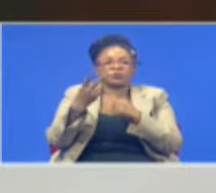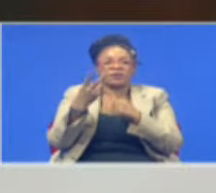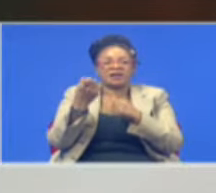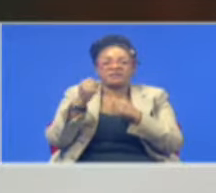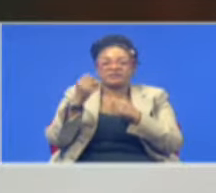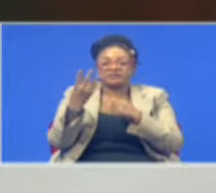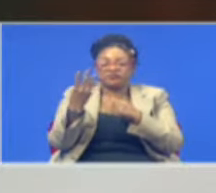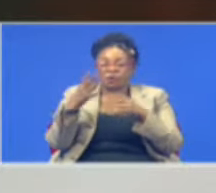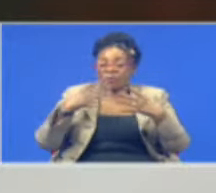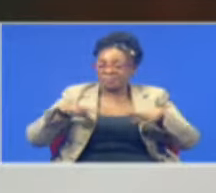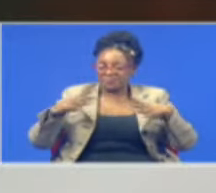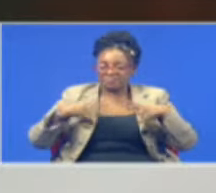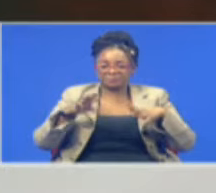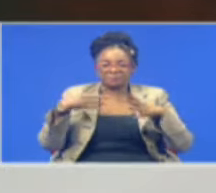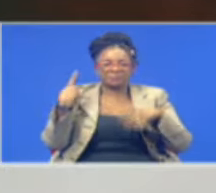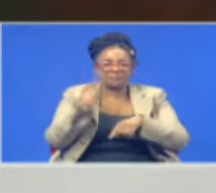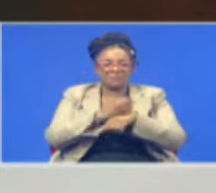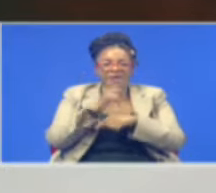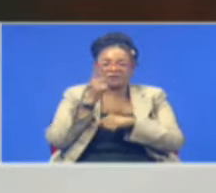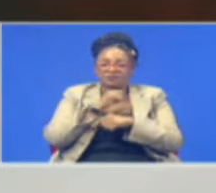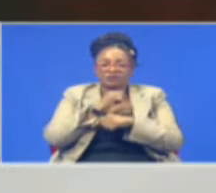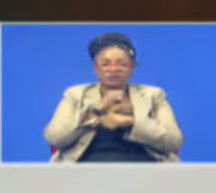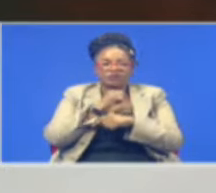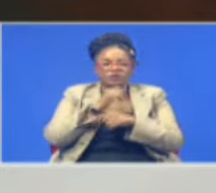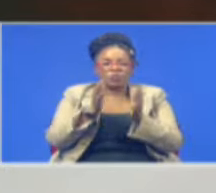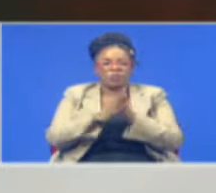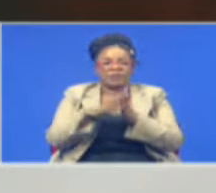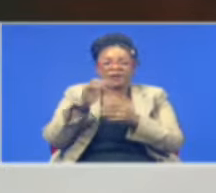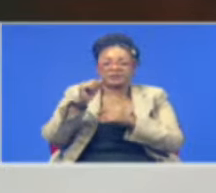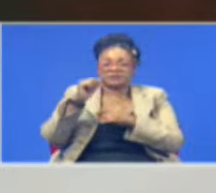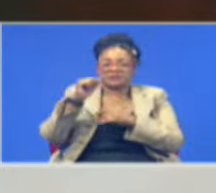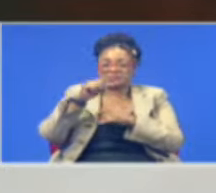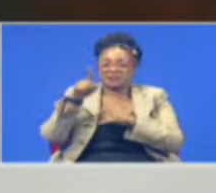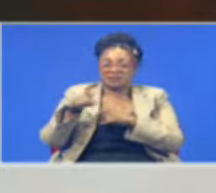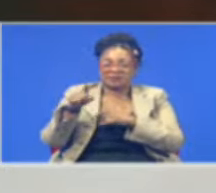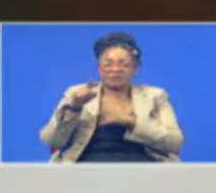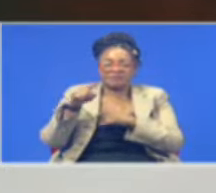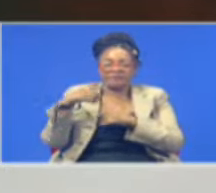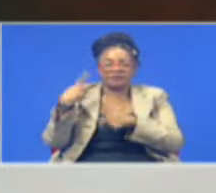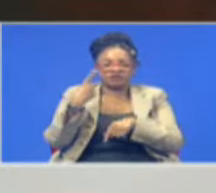778,254 people have been vaccinated with the AstraZeneca vaccine.